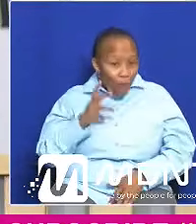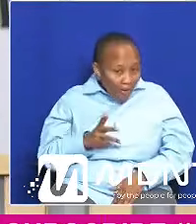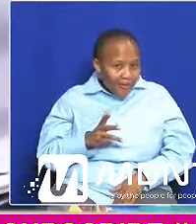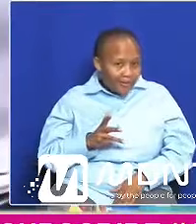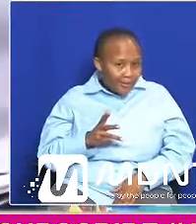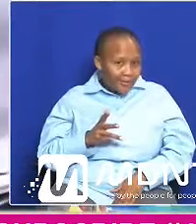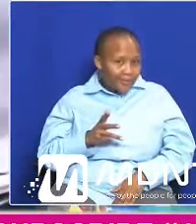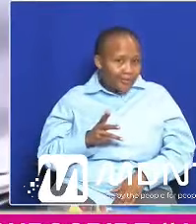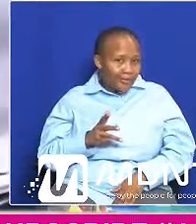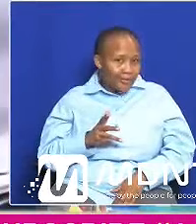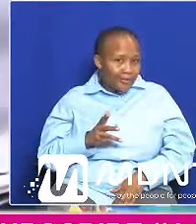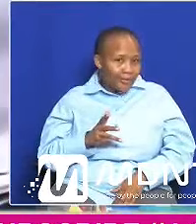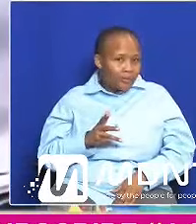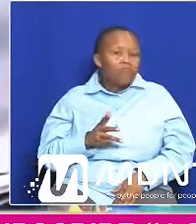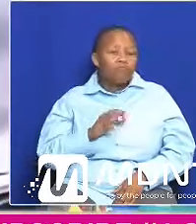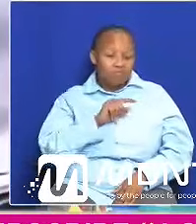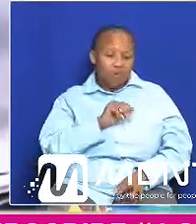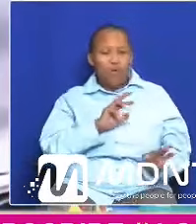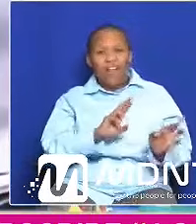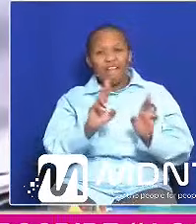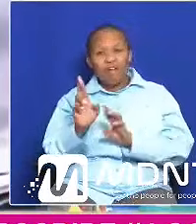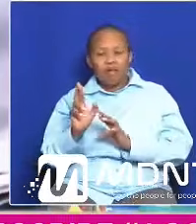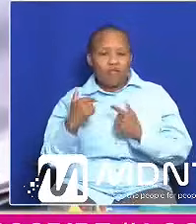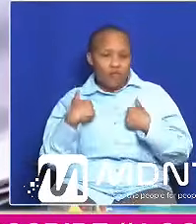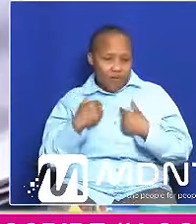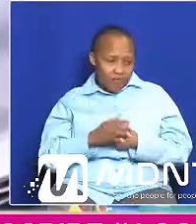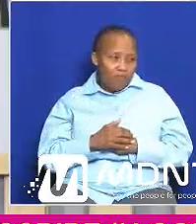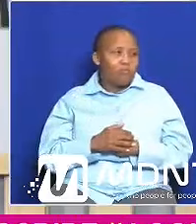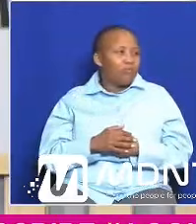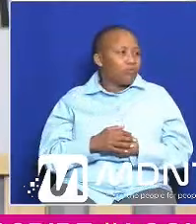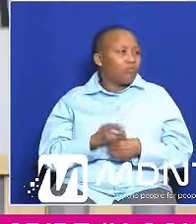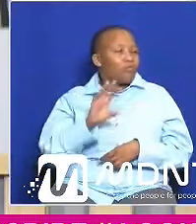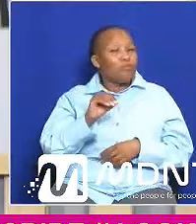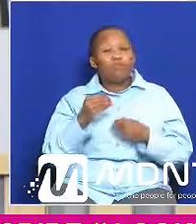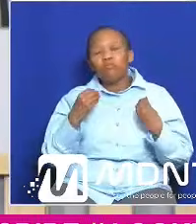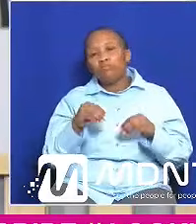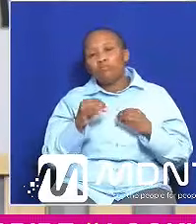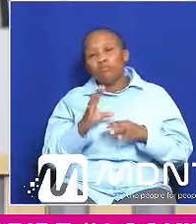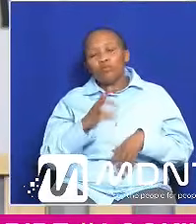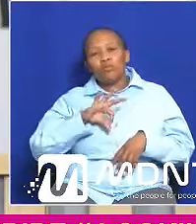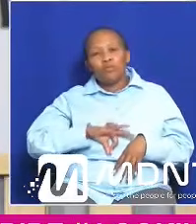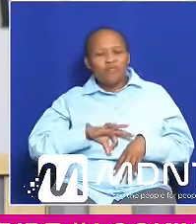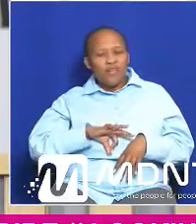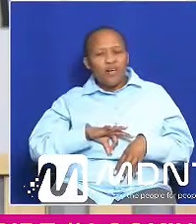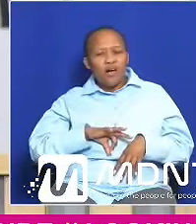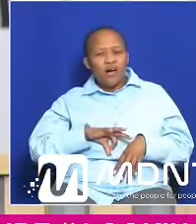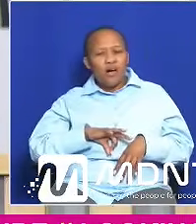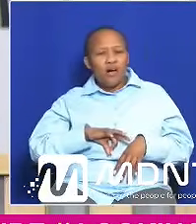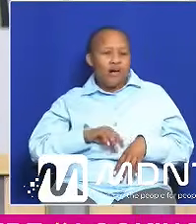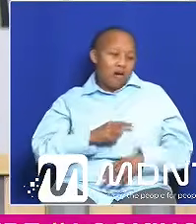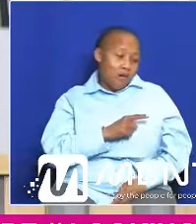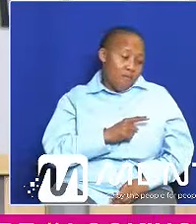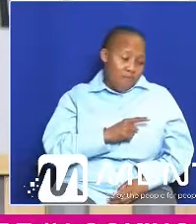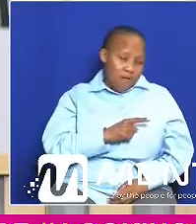And you didn't discuss any business to benefit him in turn? Business to benefit him? To benefit him, because what you are